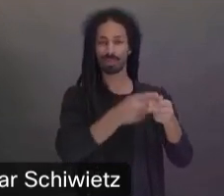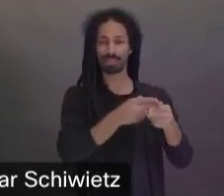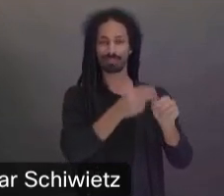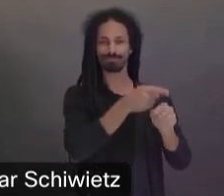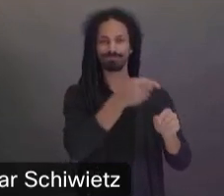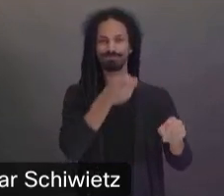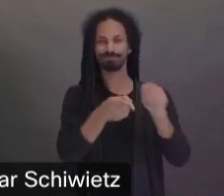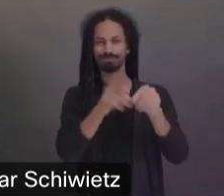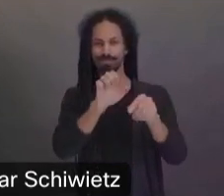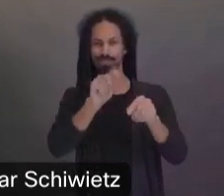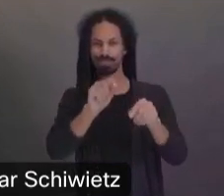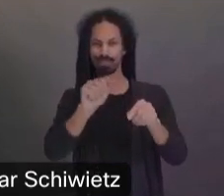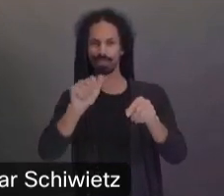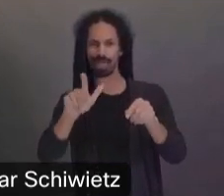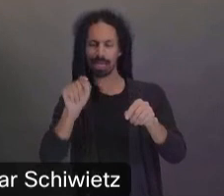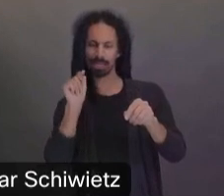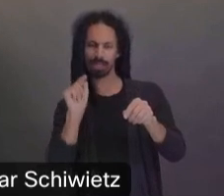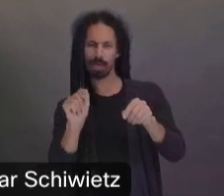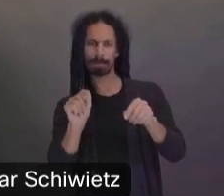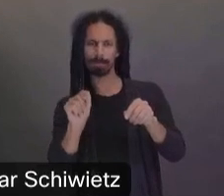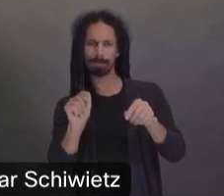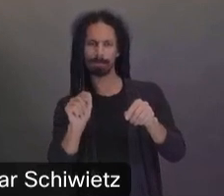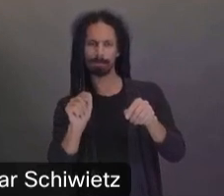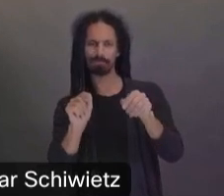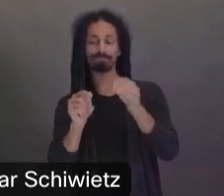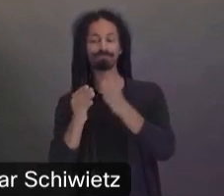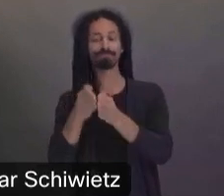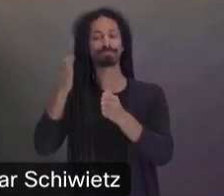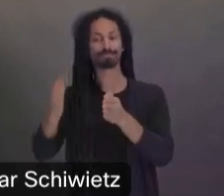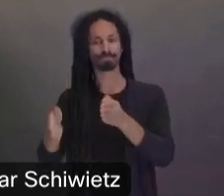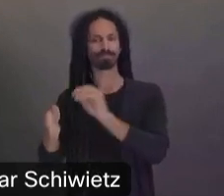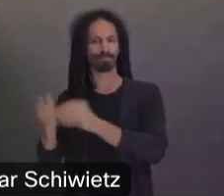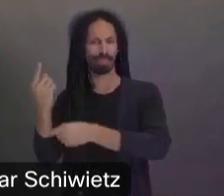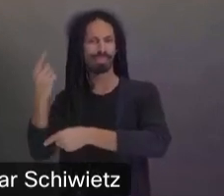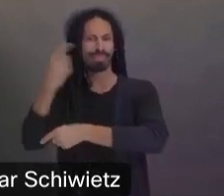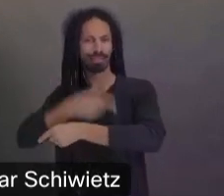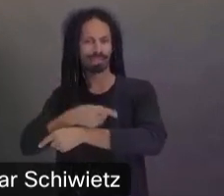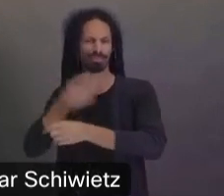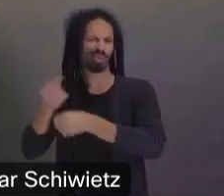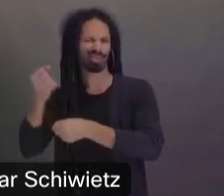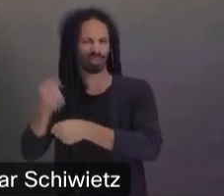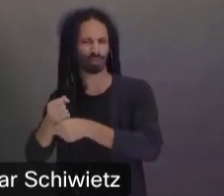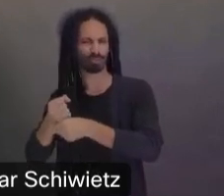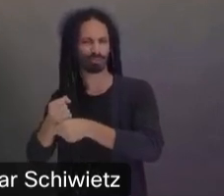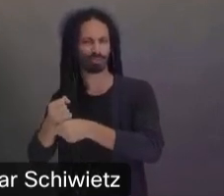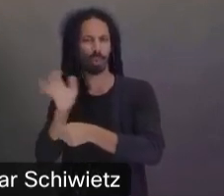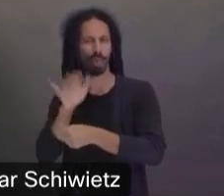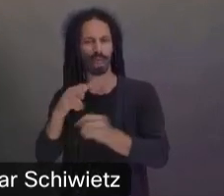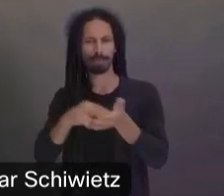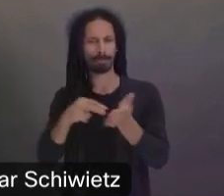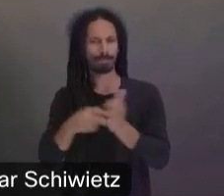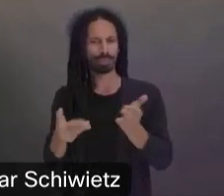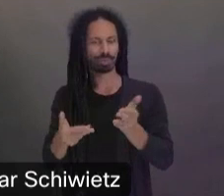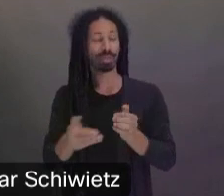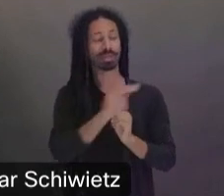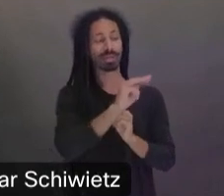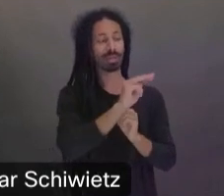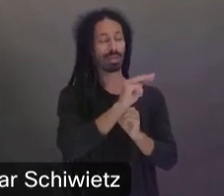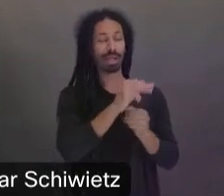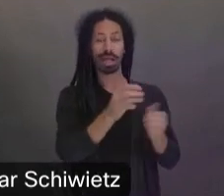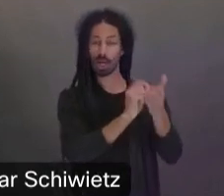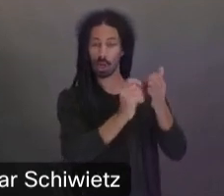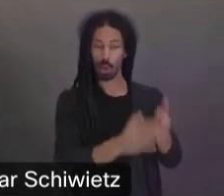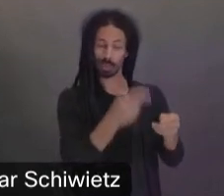comma, and then the date element. So this is telling the reader that Martin and others, and